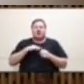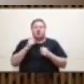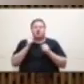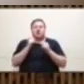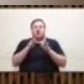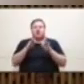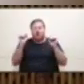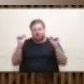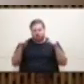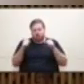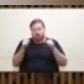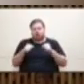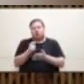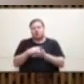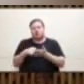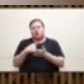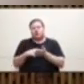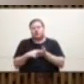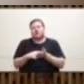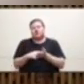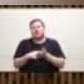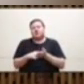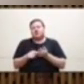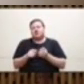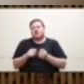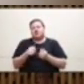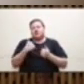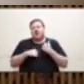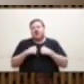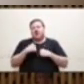consented to in writing, and if the deduction is